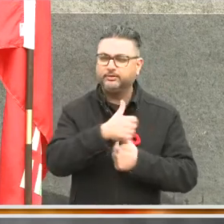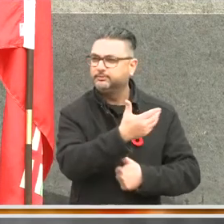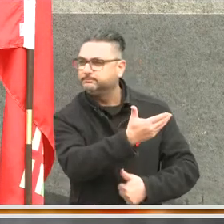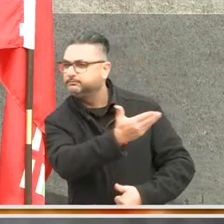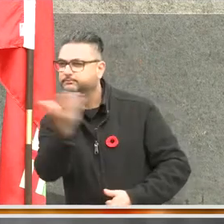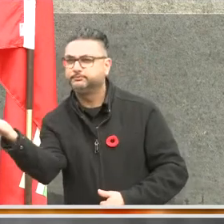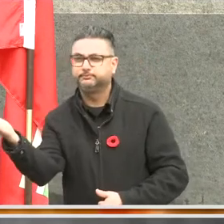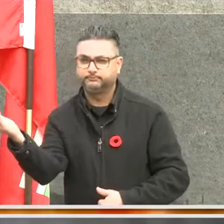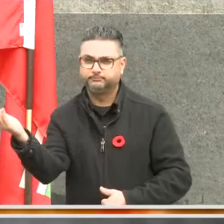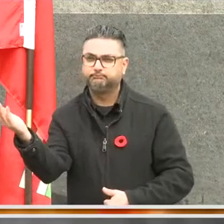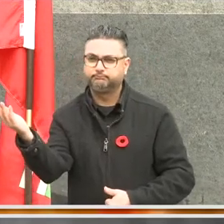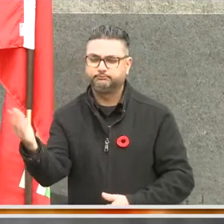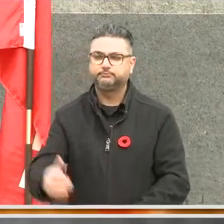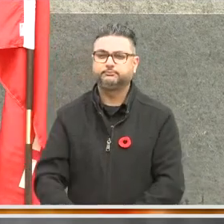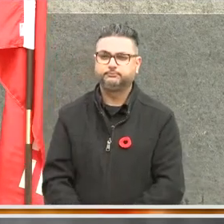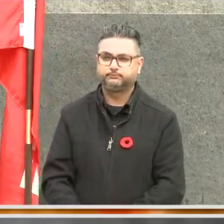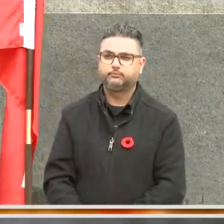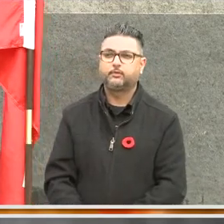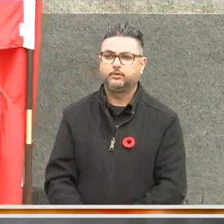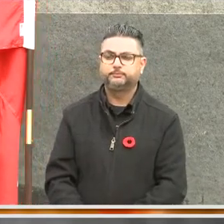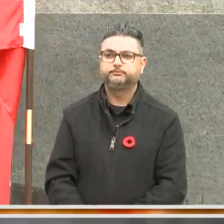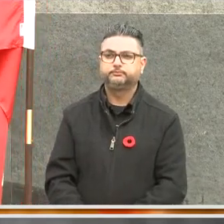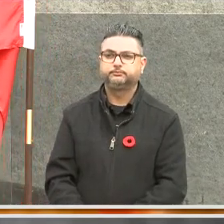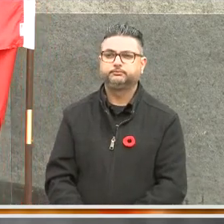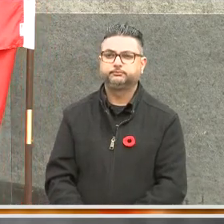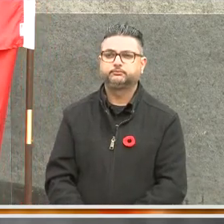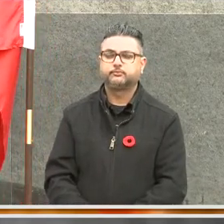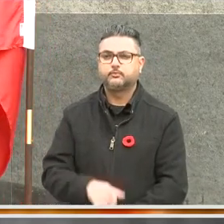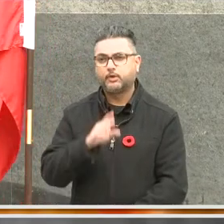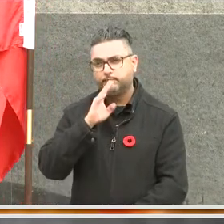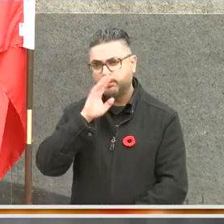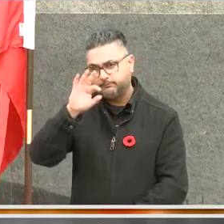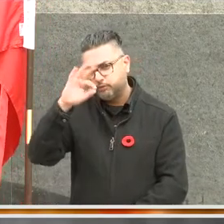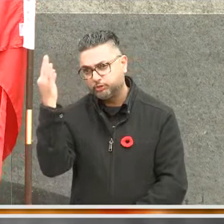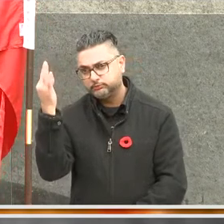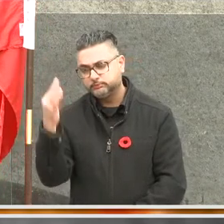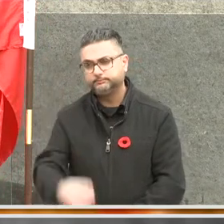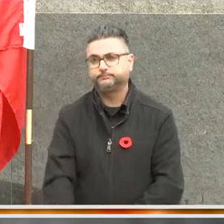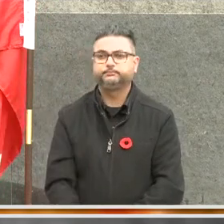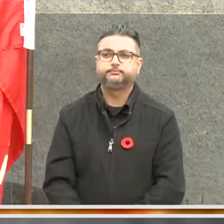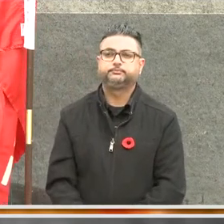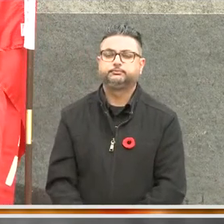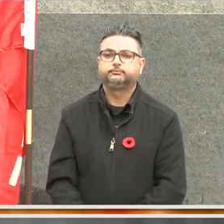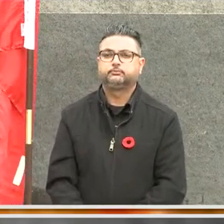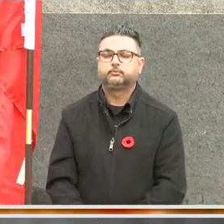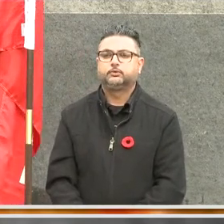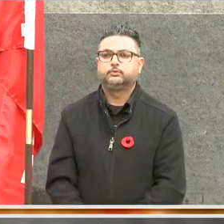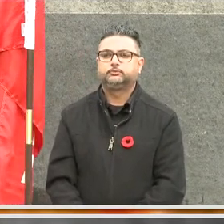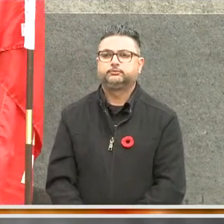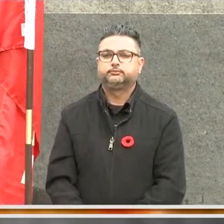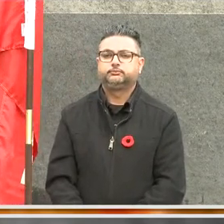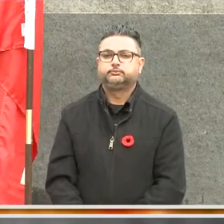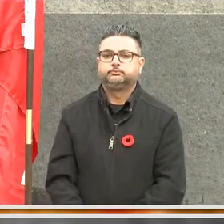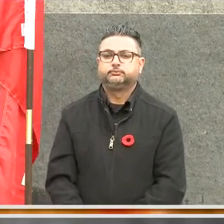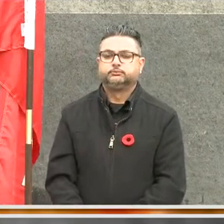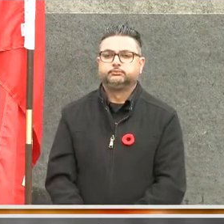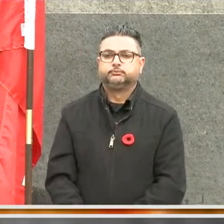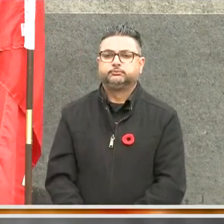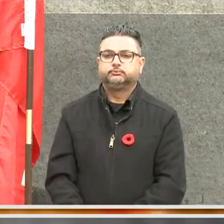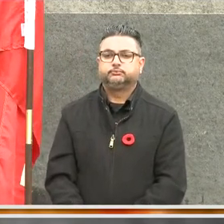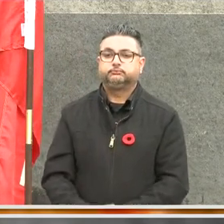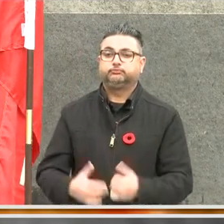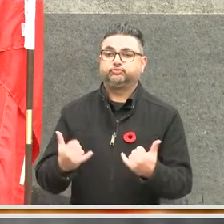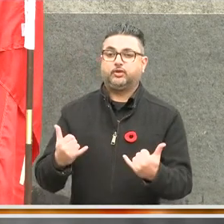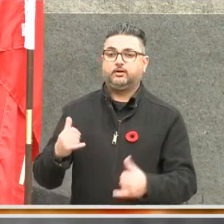les sacrifices qu'ont fait nos ancêtres. Today, we are joined by the cadet Petty Officer First Class Jacqueline